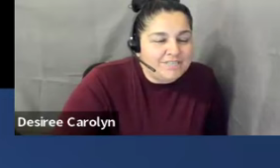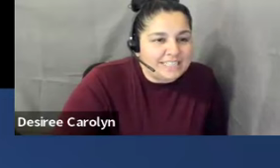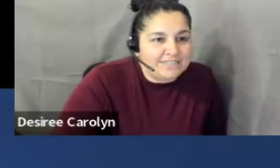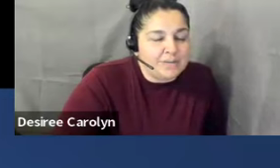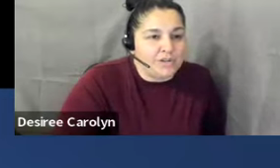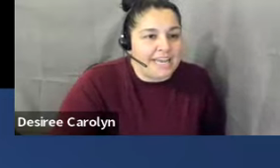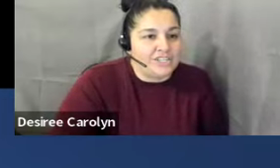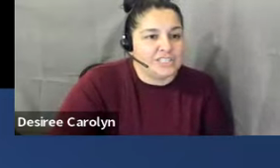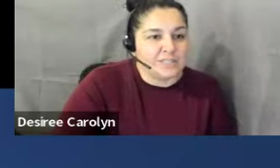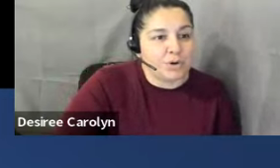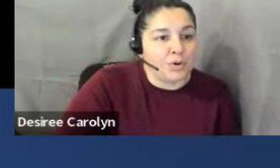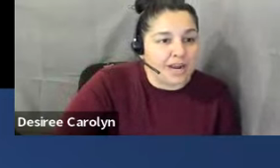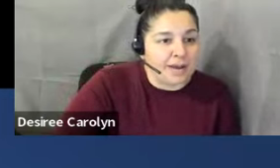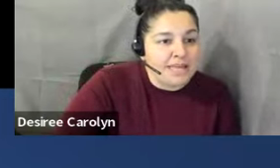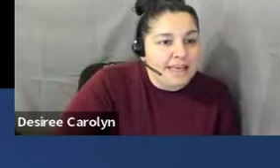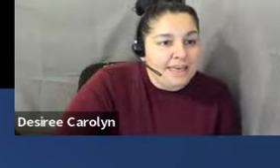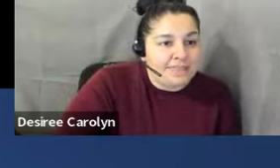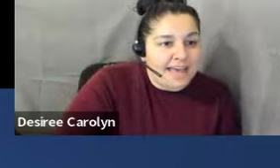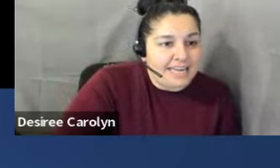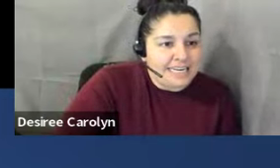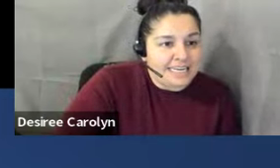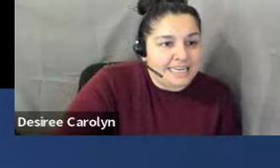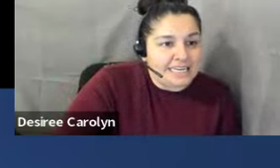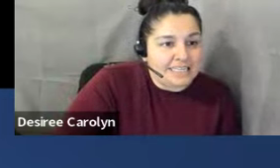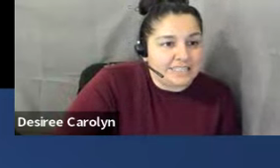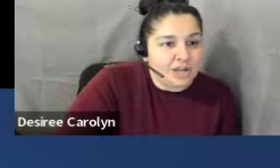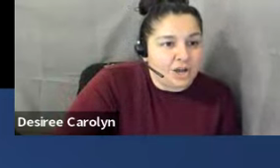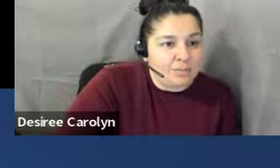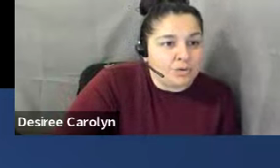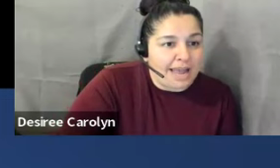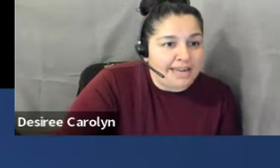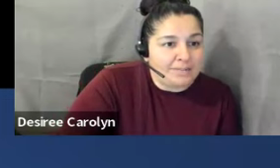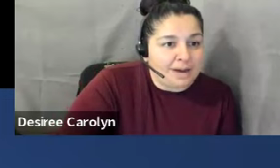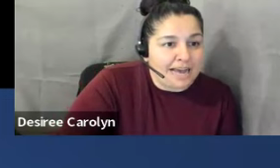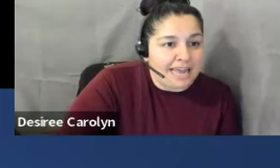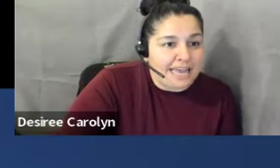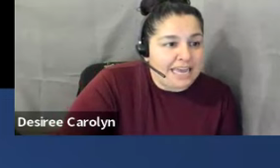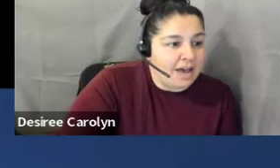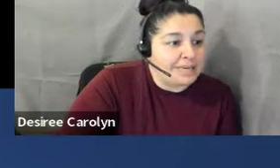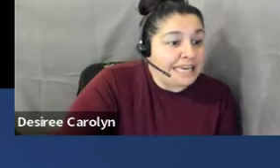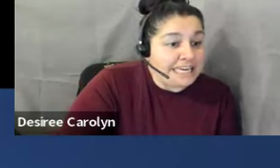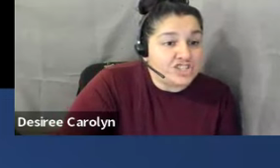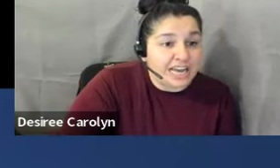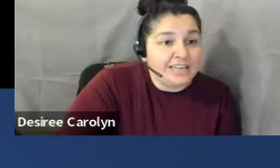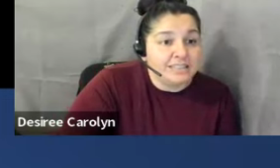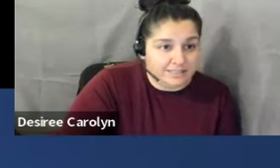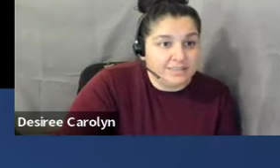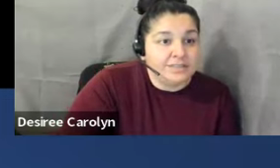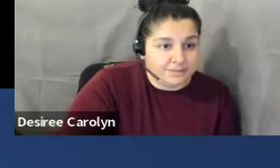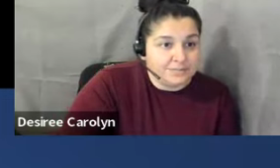do have an effective communications program that is ran by